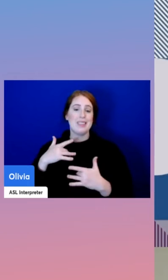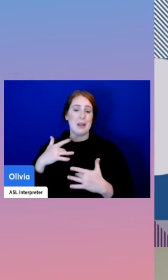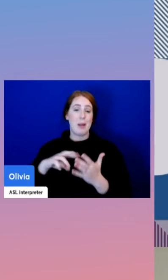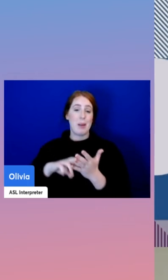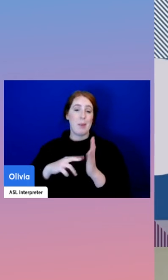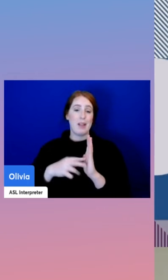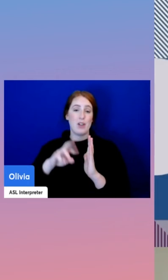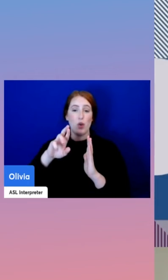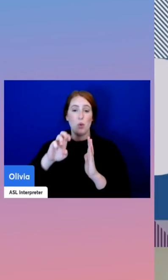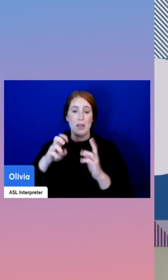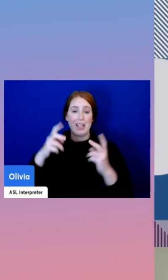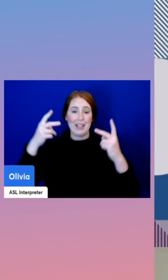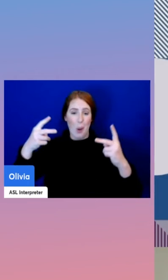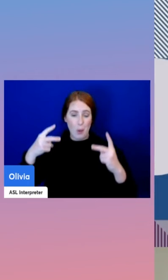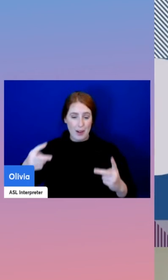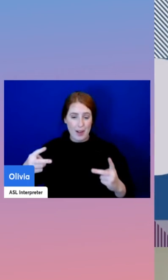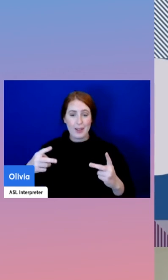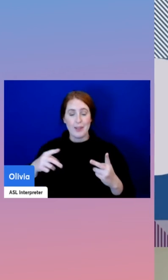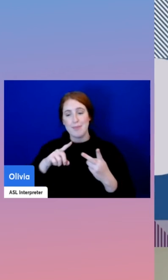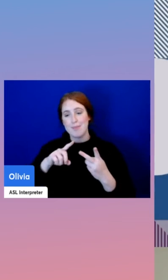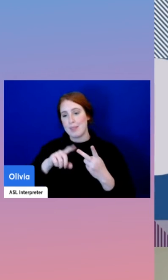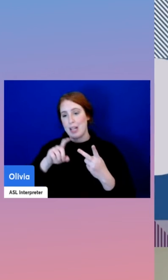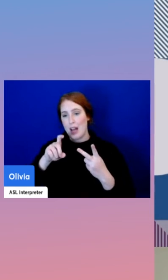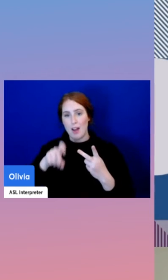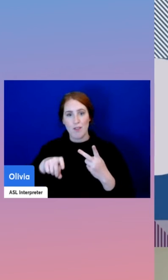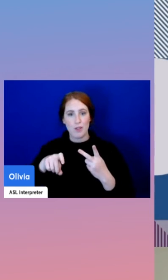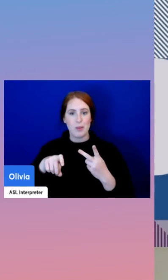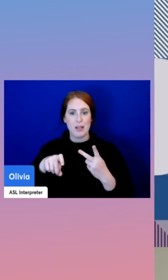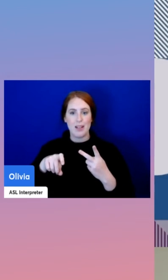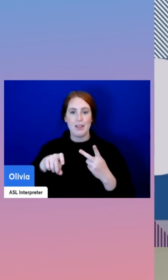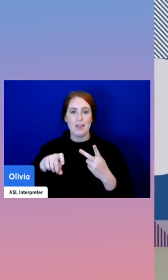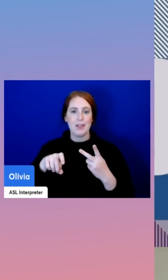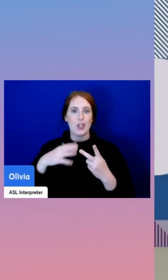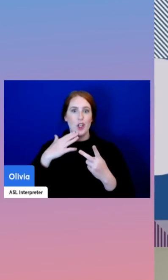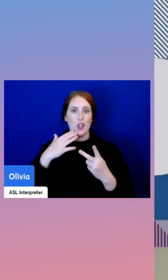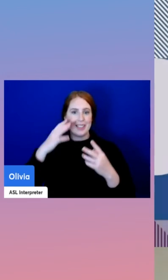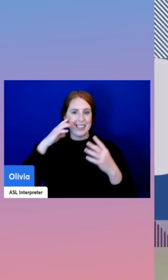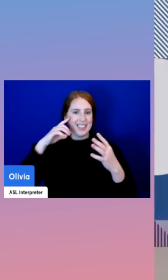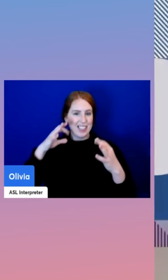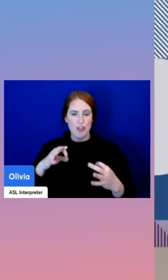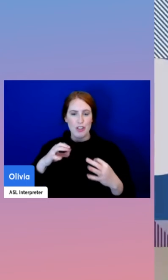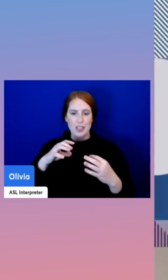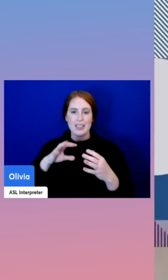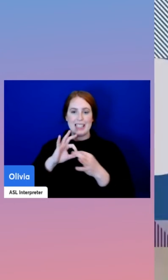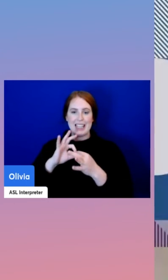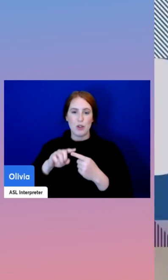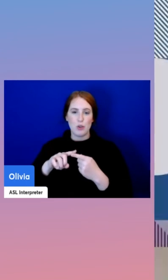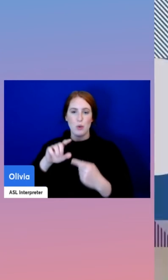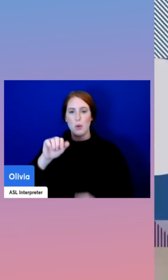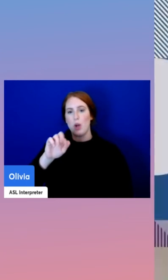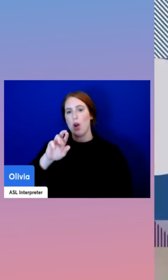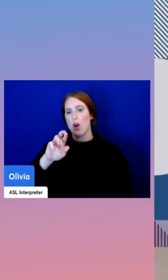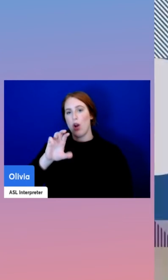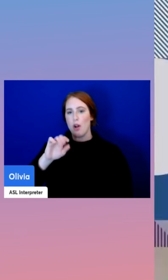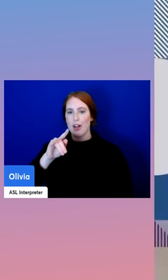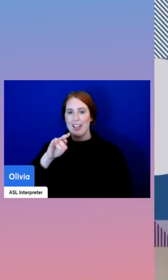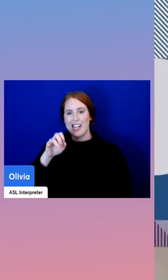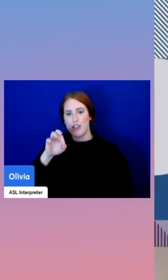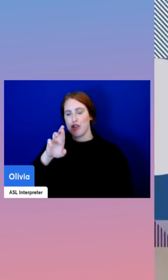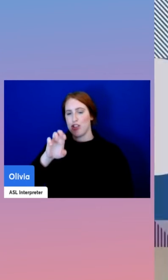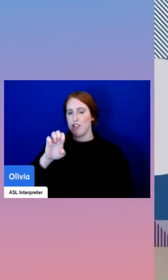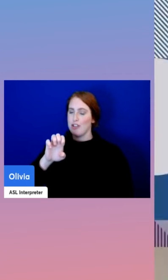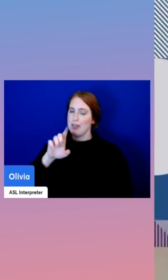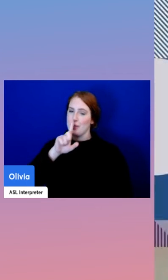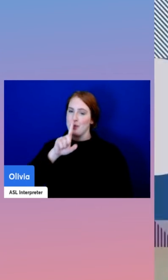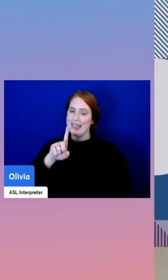make architecturally sound decisions, which is not always the easiest thing to do, especially when we do such a migration. And of course,